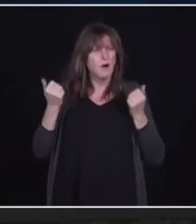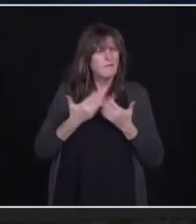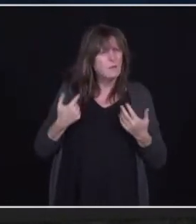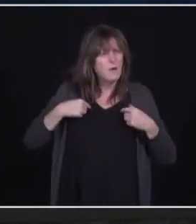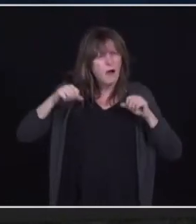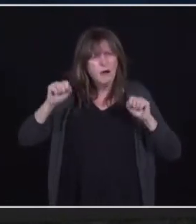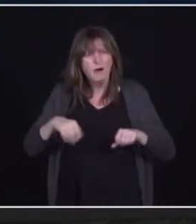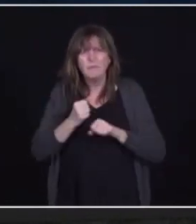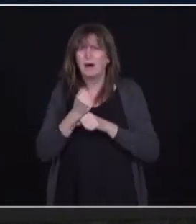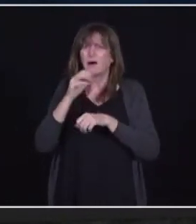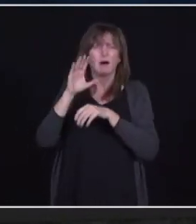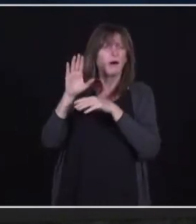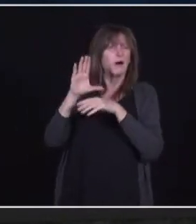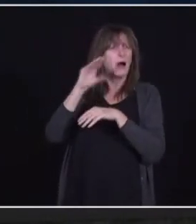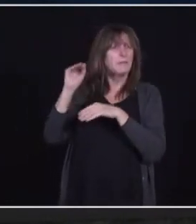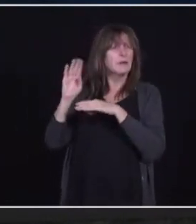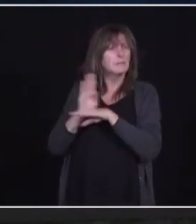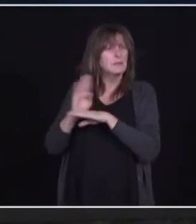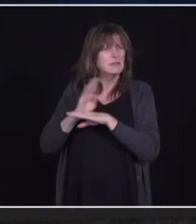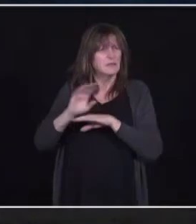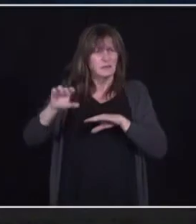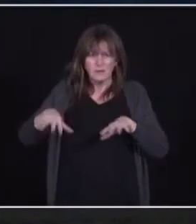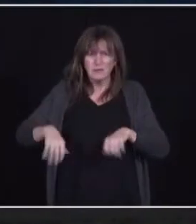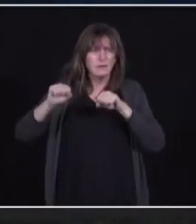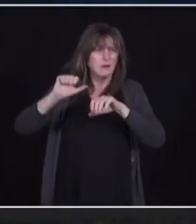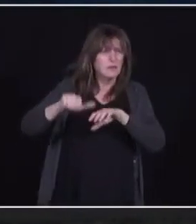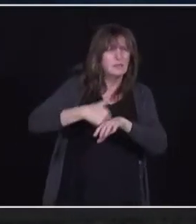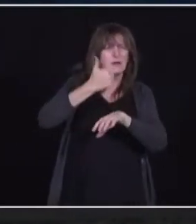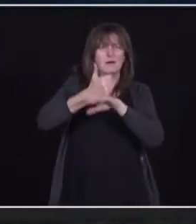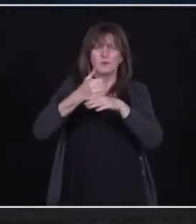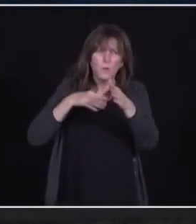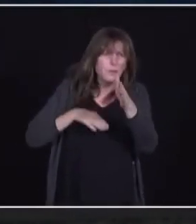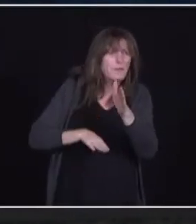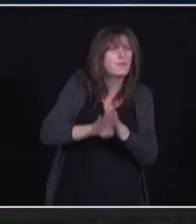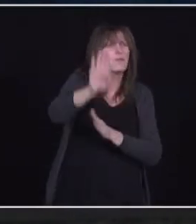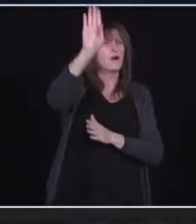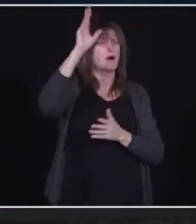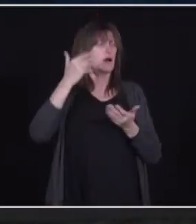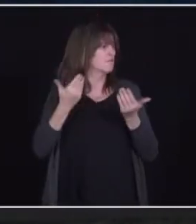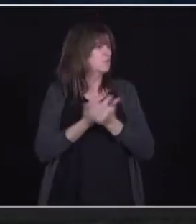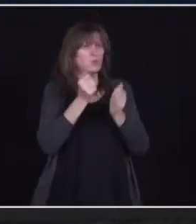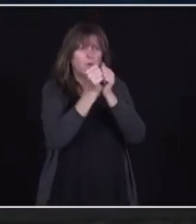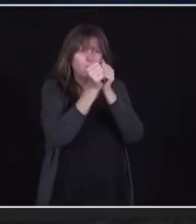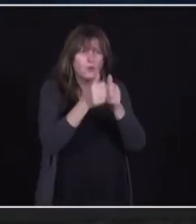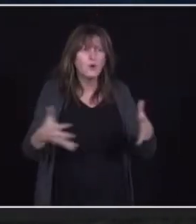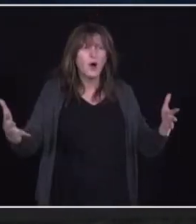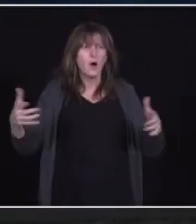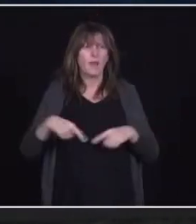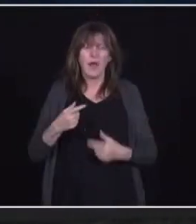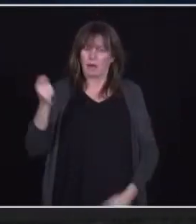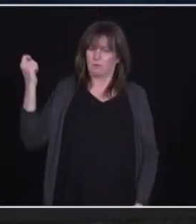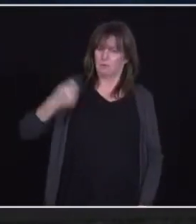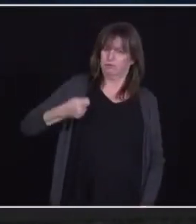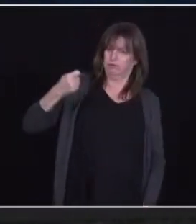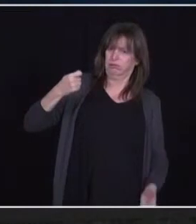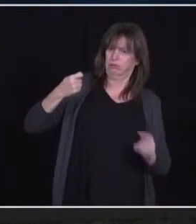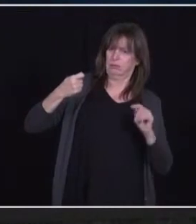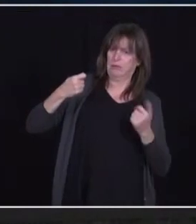to thrive and prosper and grow. And all of a sudden, a sledgehammer comes and hits you over the head and